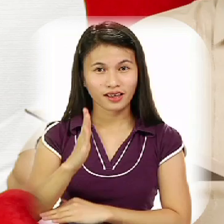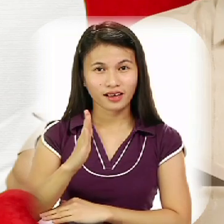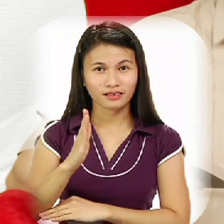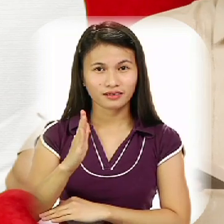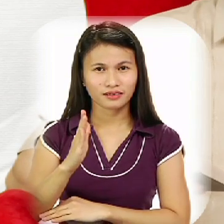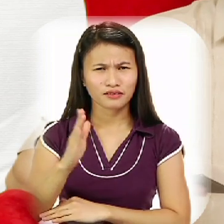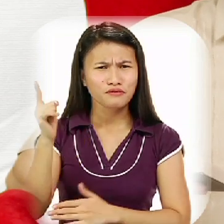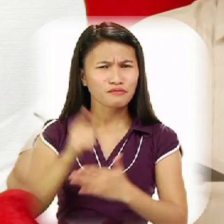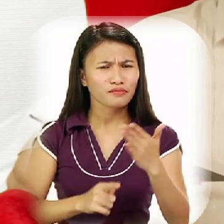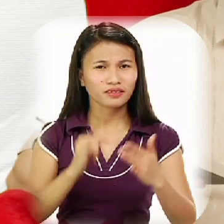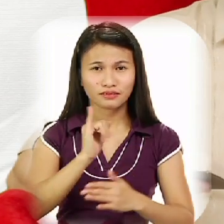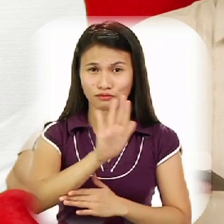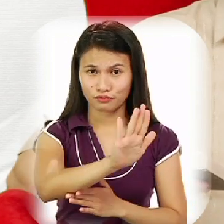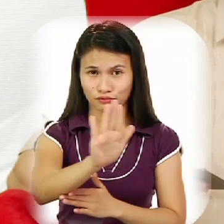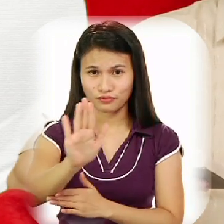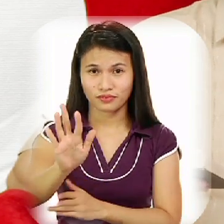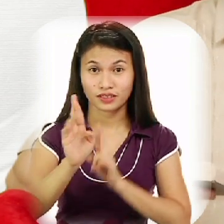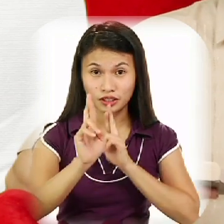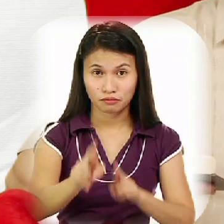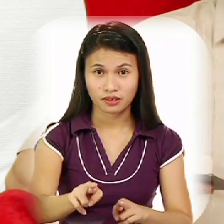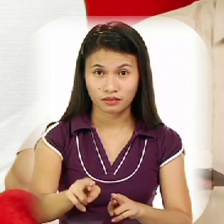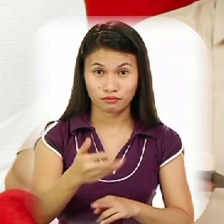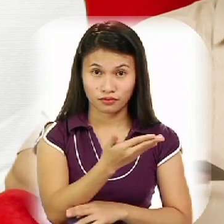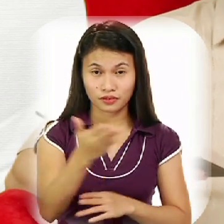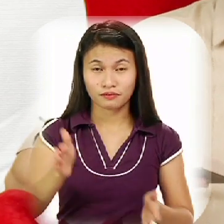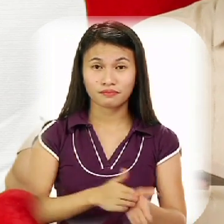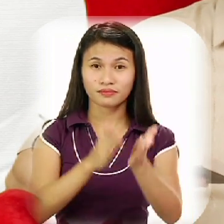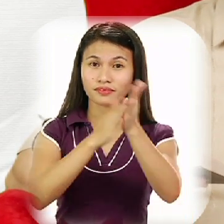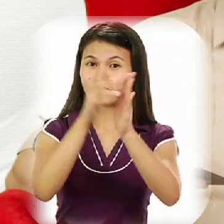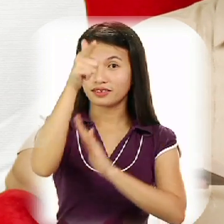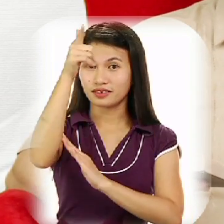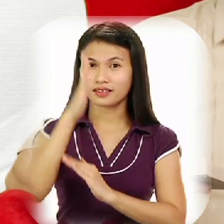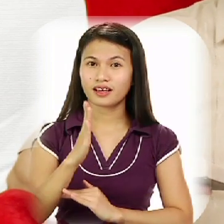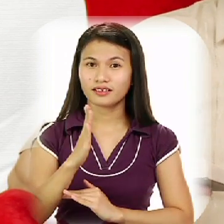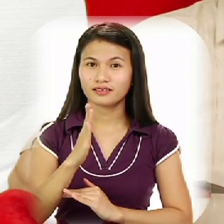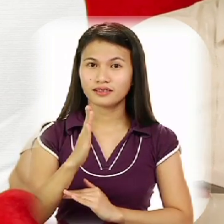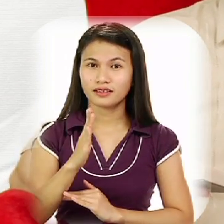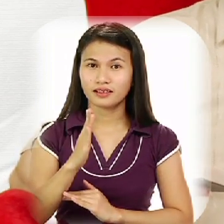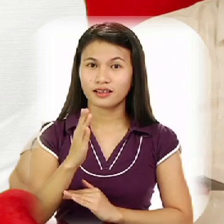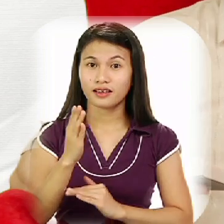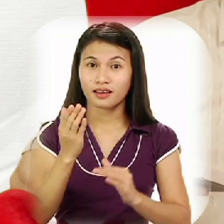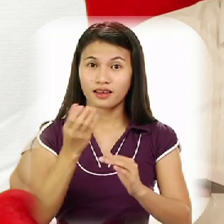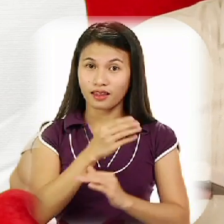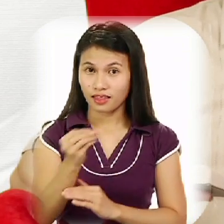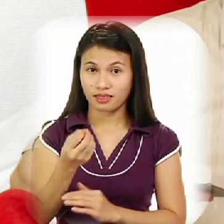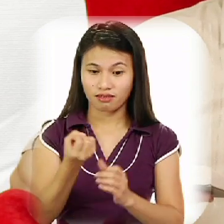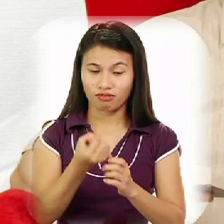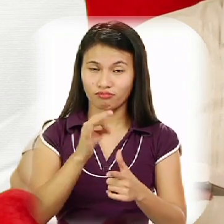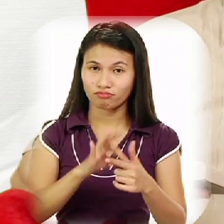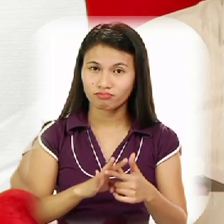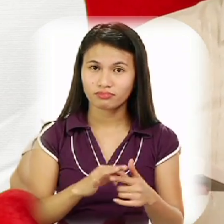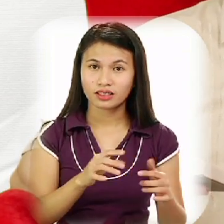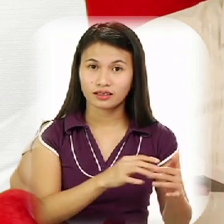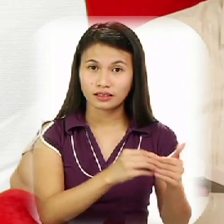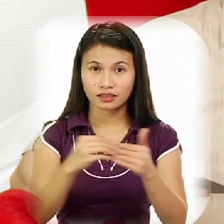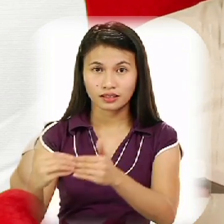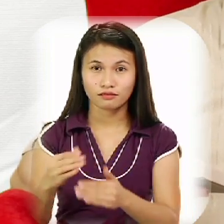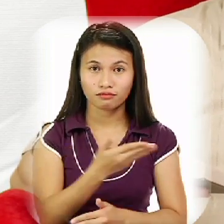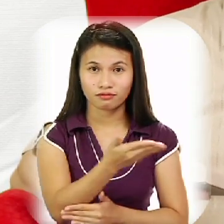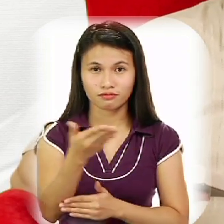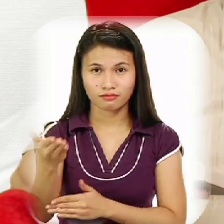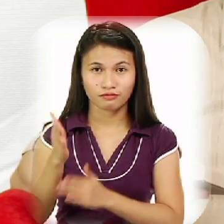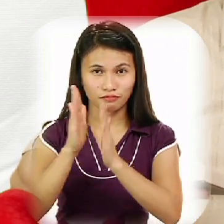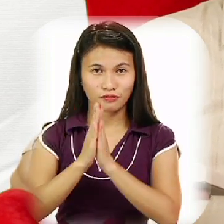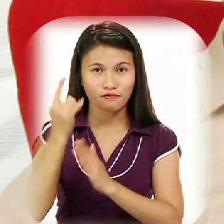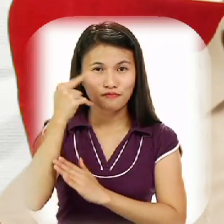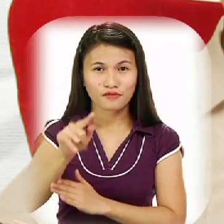God. What was your response? Did you praise God? And did it lead you to pray for